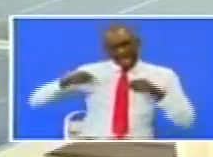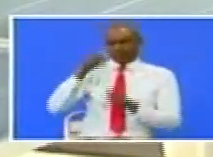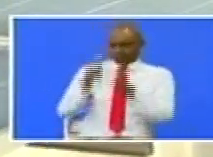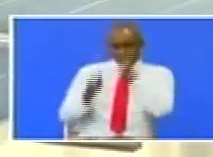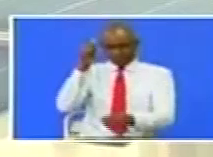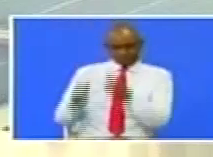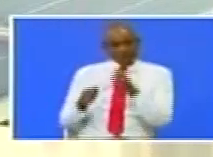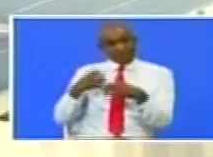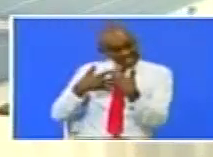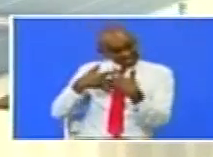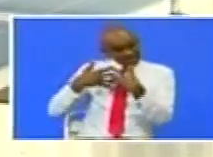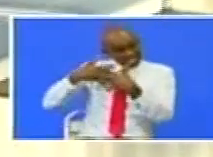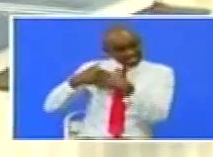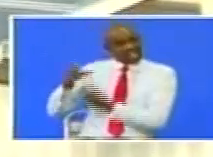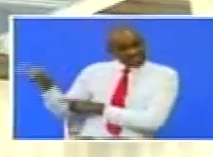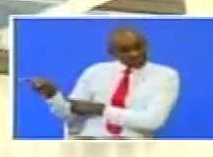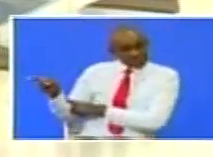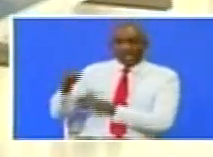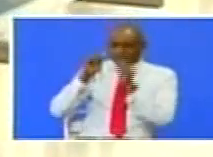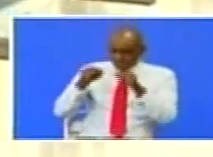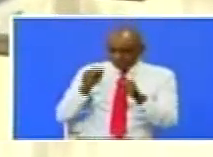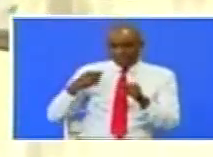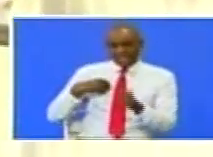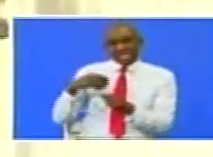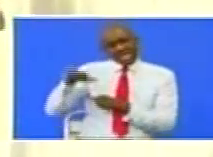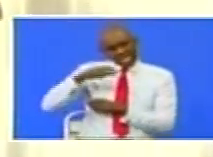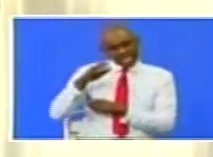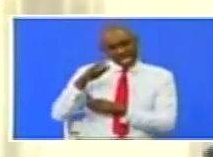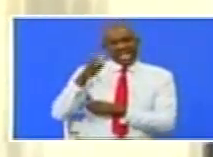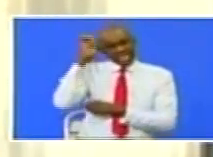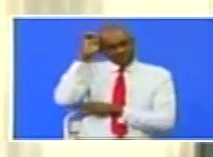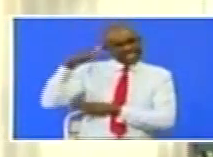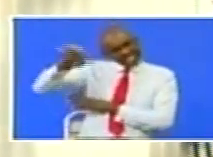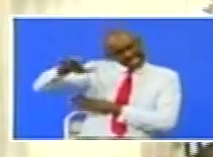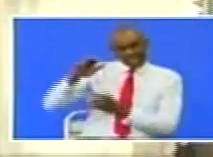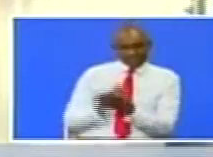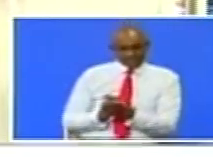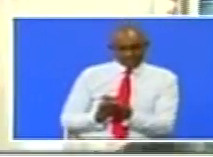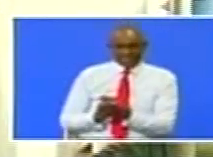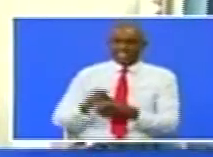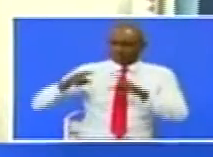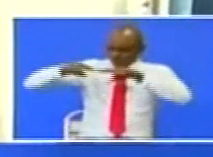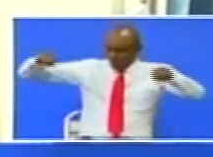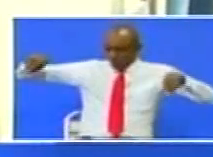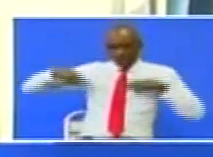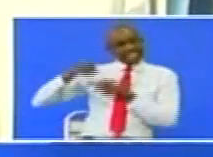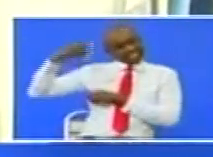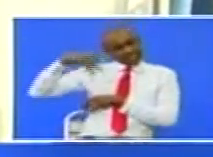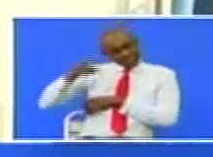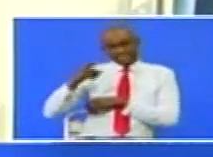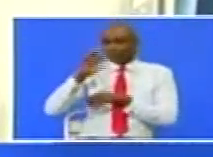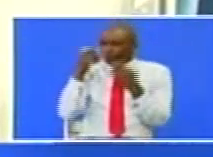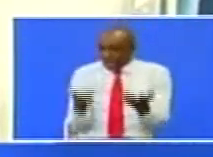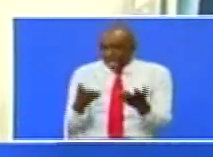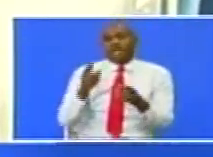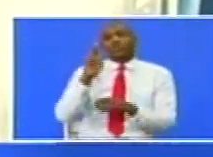cooling system at Willie Kirwa's farm in Kapseret, Wasingishu County. The solar milk cooling system was designed in